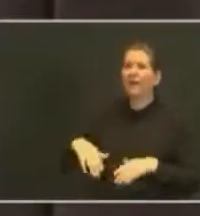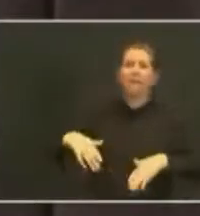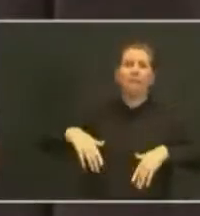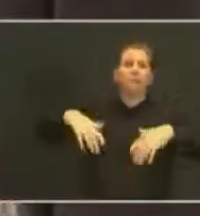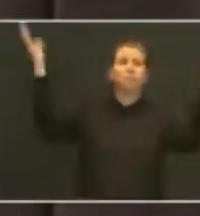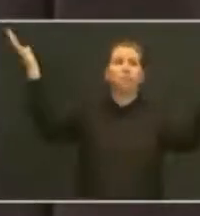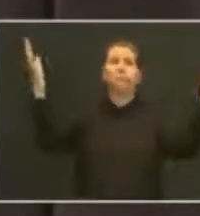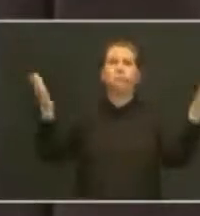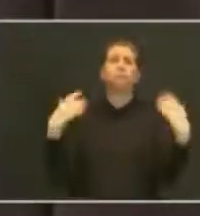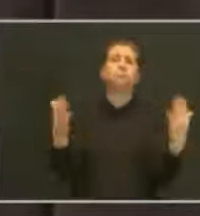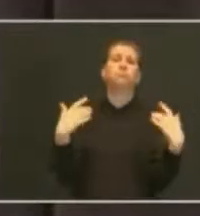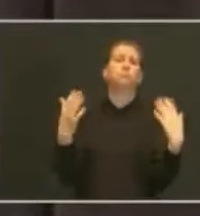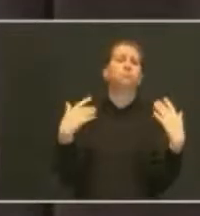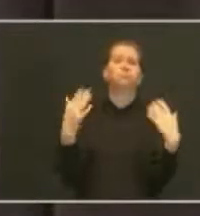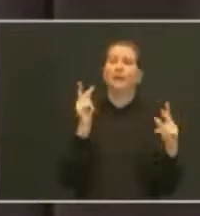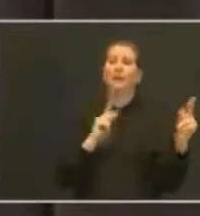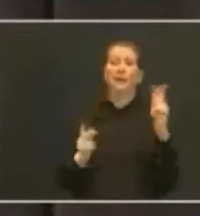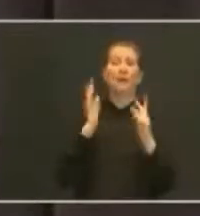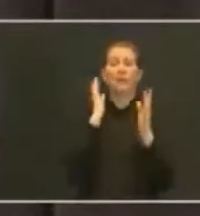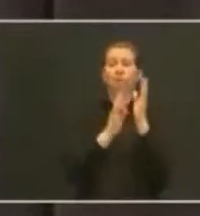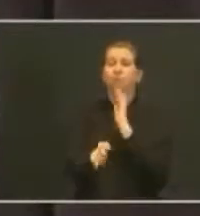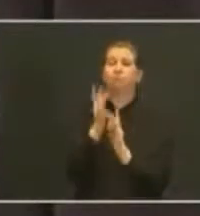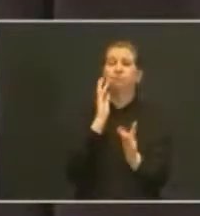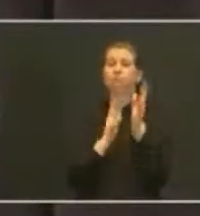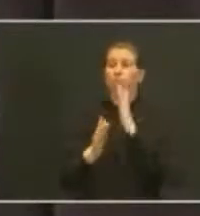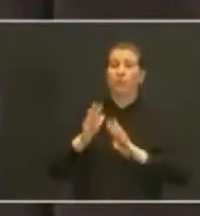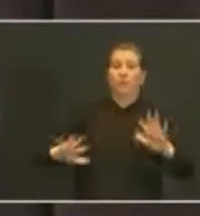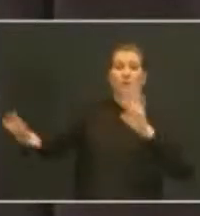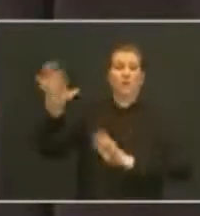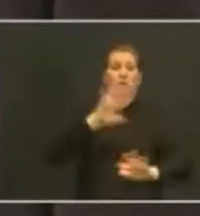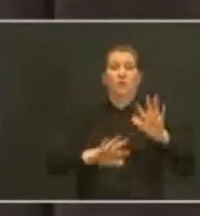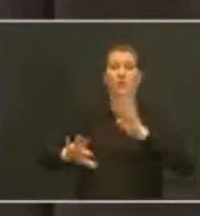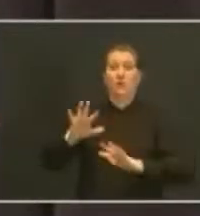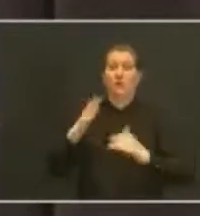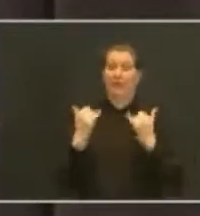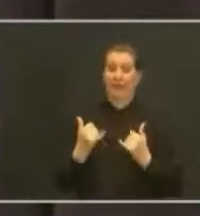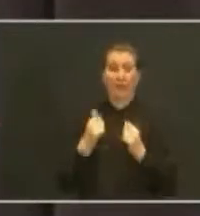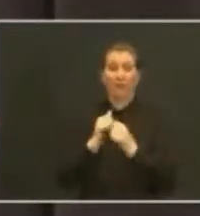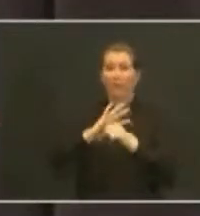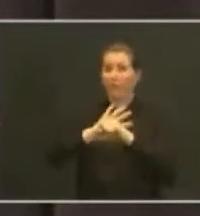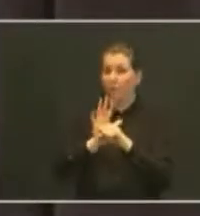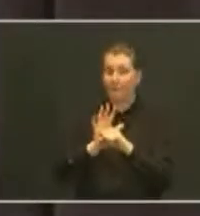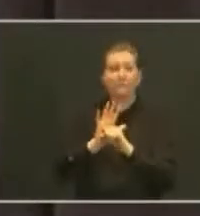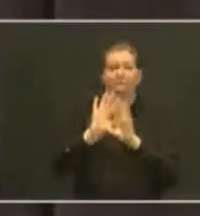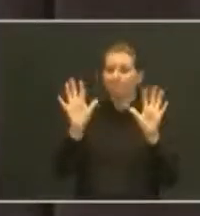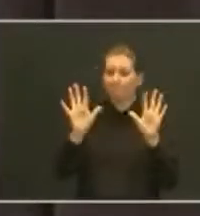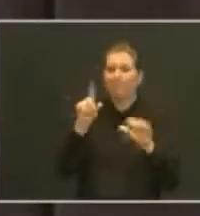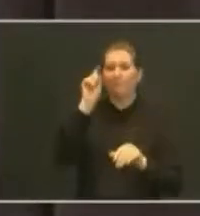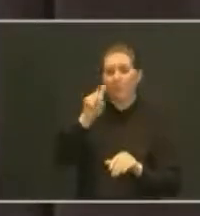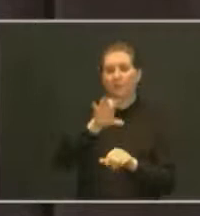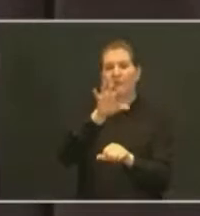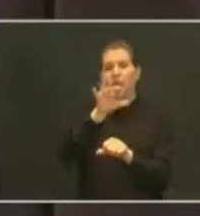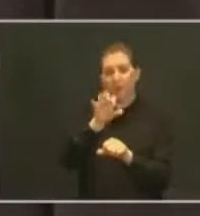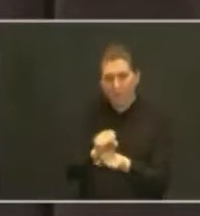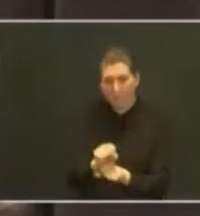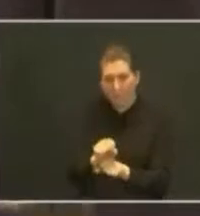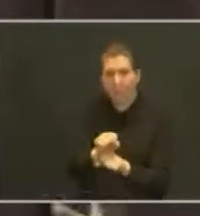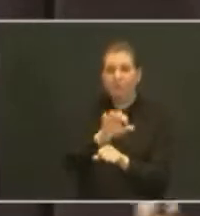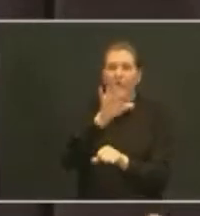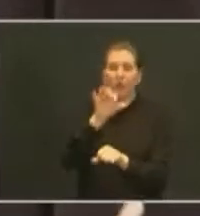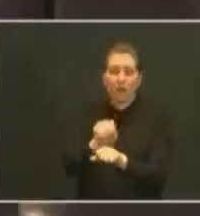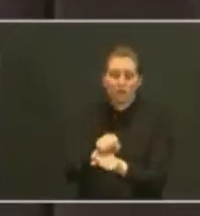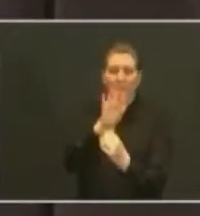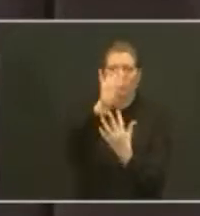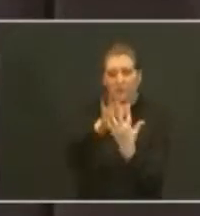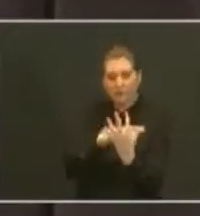So taking the time to schedule it. And then the vaccinator administering the dose, which is often at a clinic scheduled over a